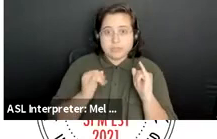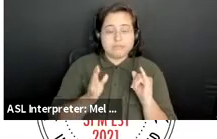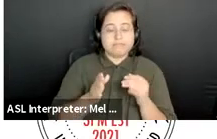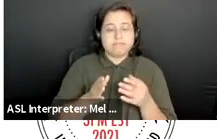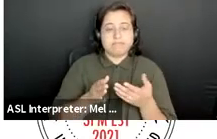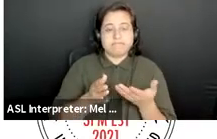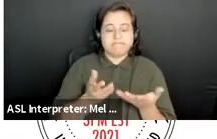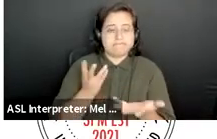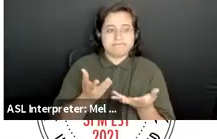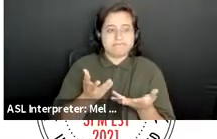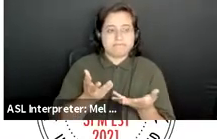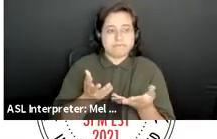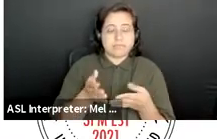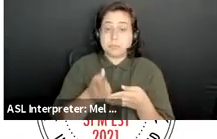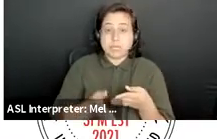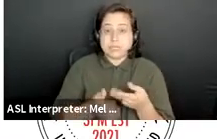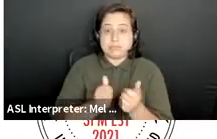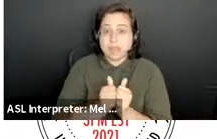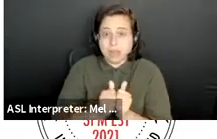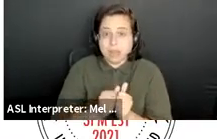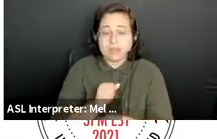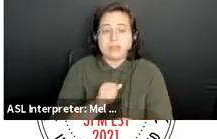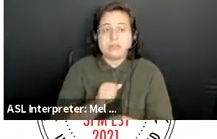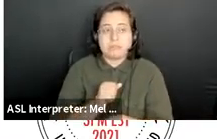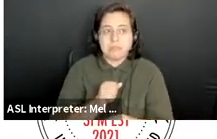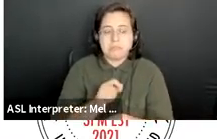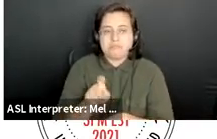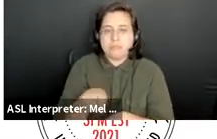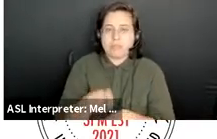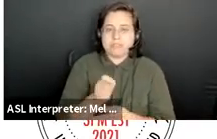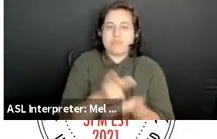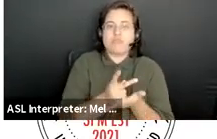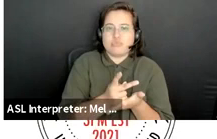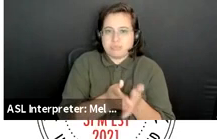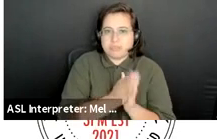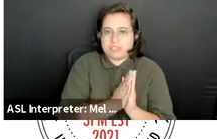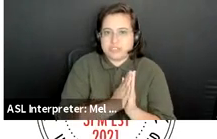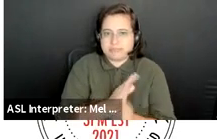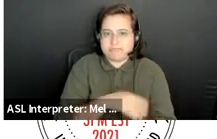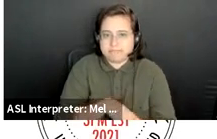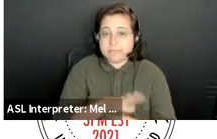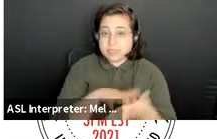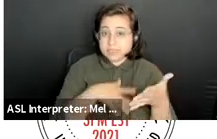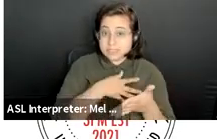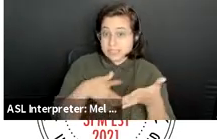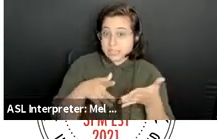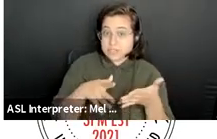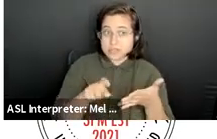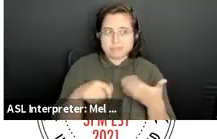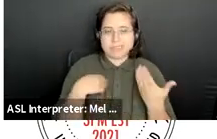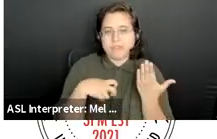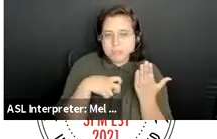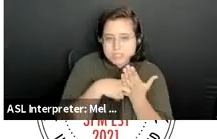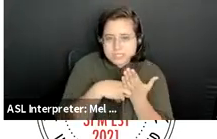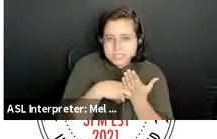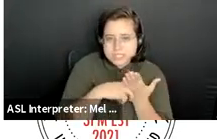to complete the interview, the artist needs to have an approved petition. But to schedule an interview, the artist must at least have the receipt number for that